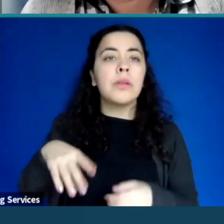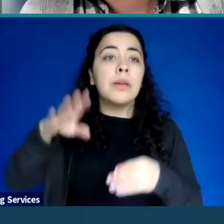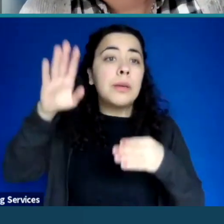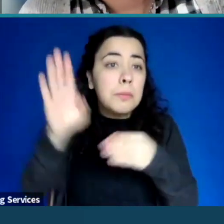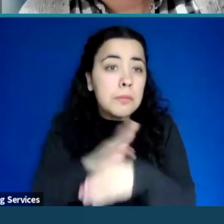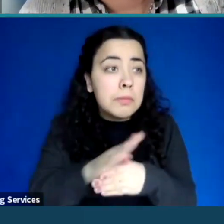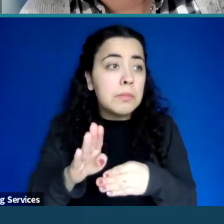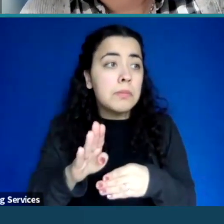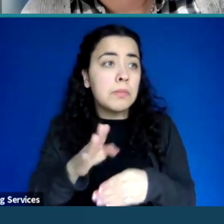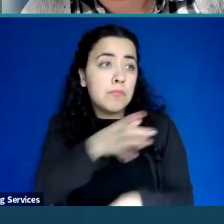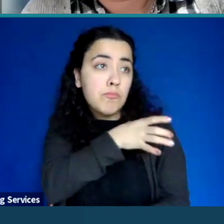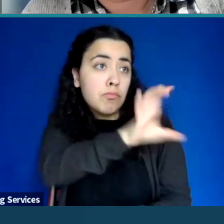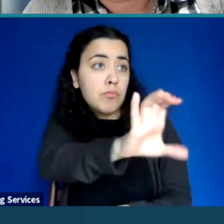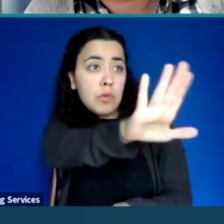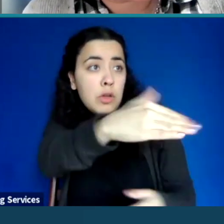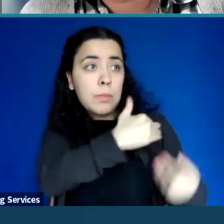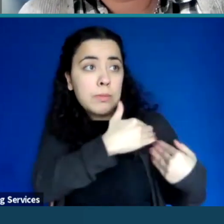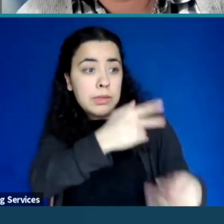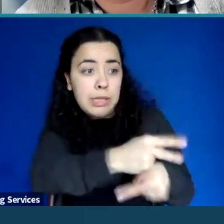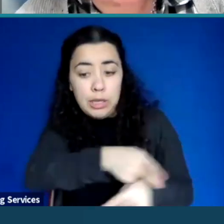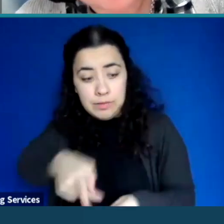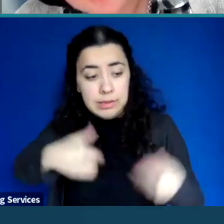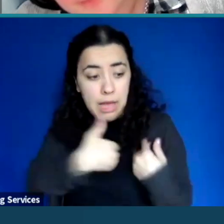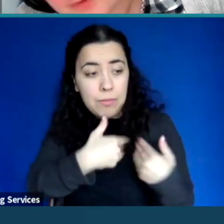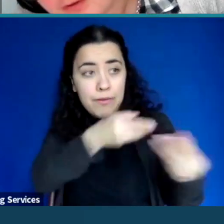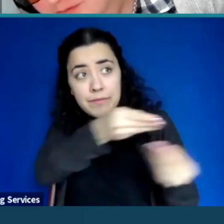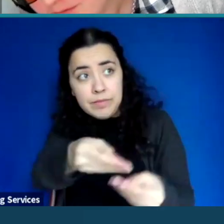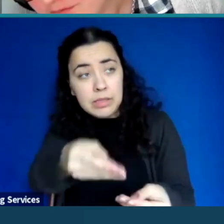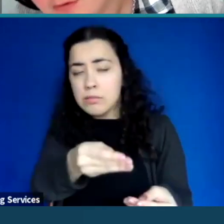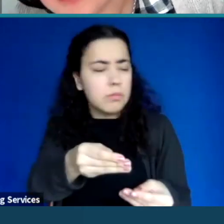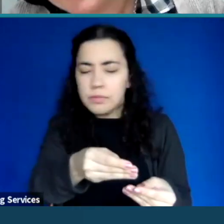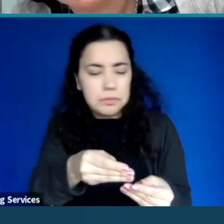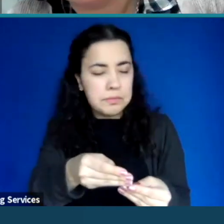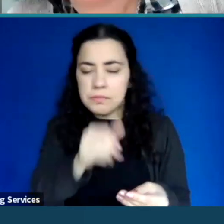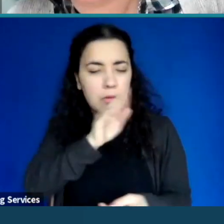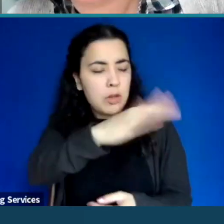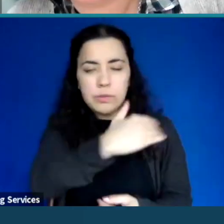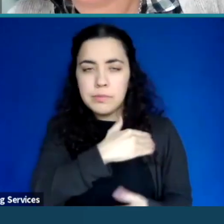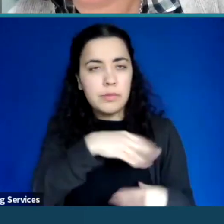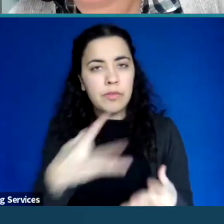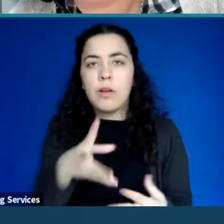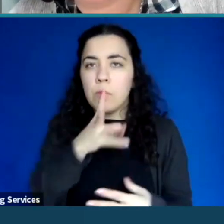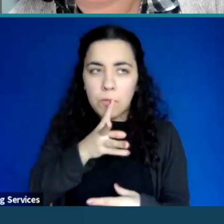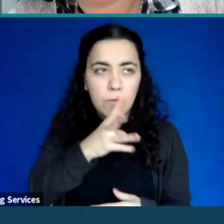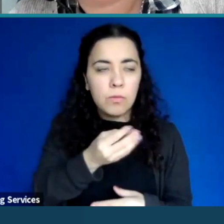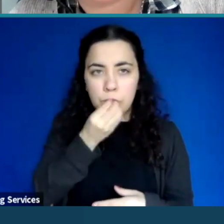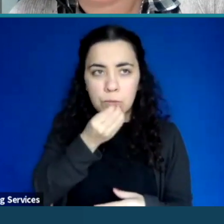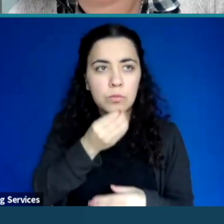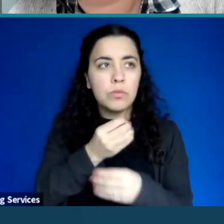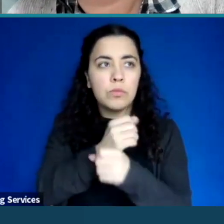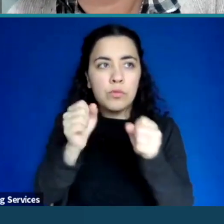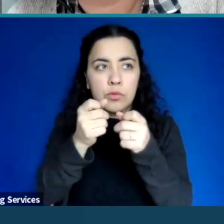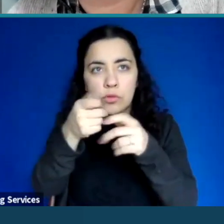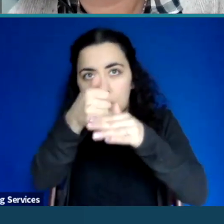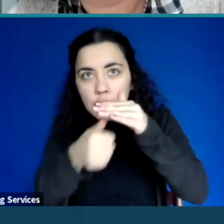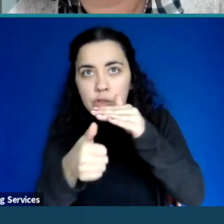business to take care of the animal, to feed the animal, to provide water, shelter. They don't have to